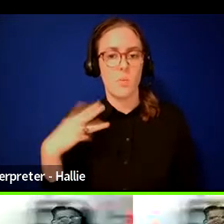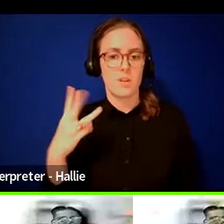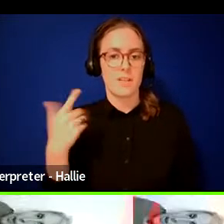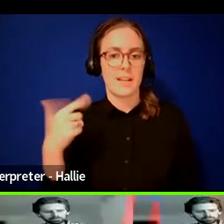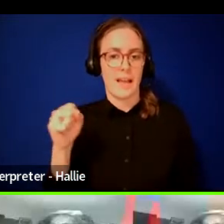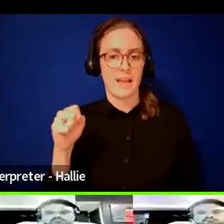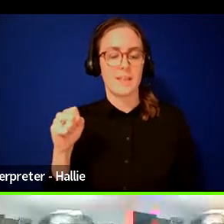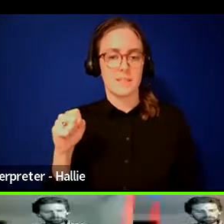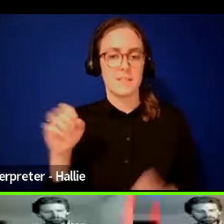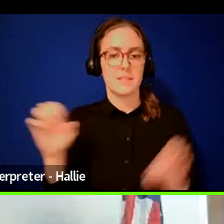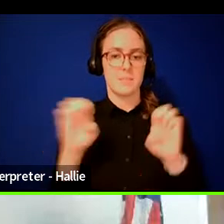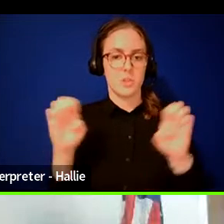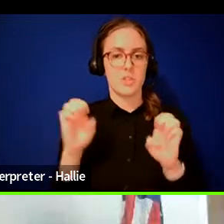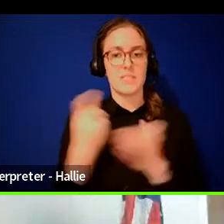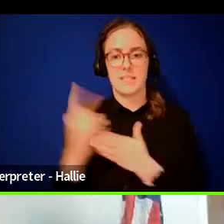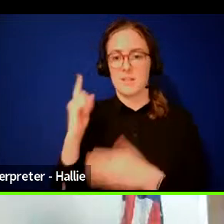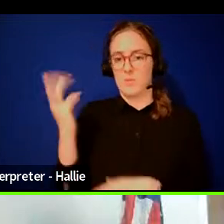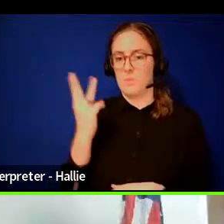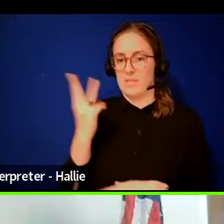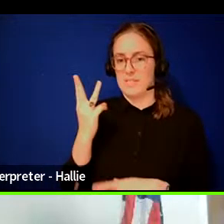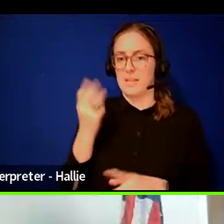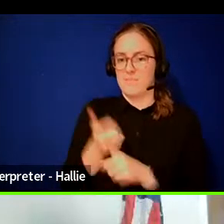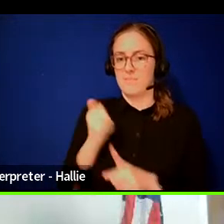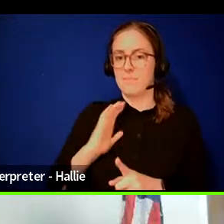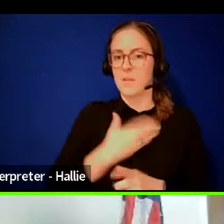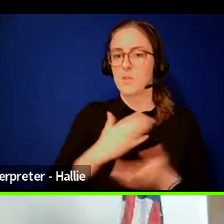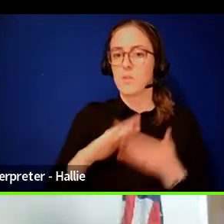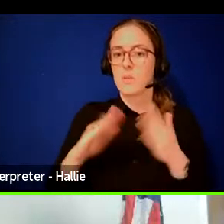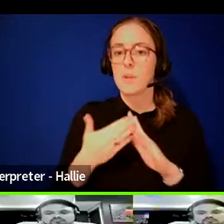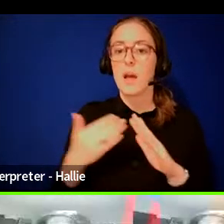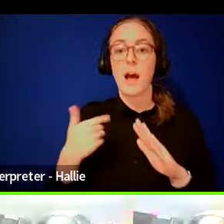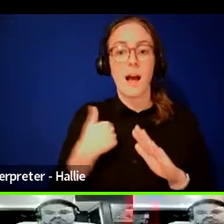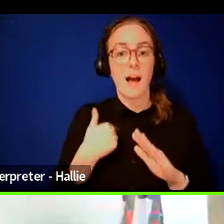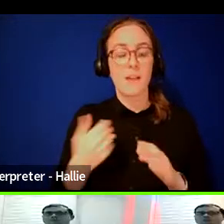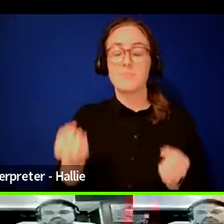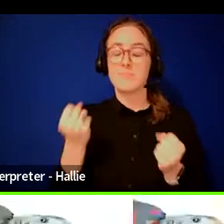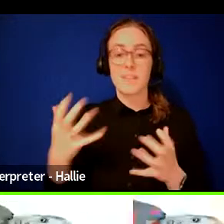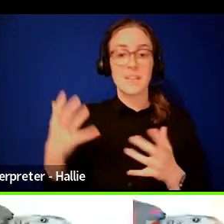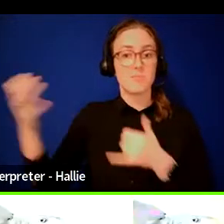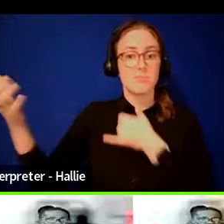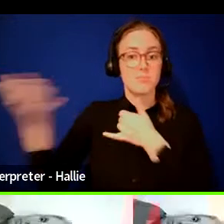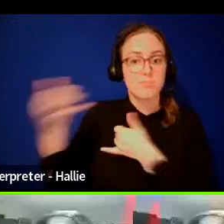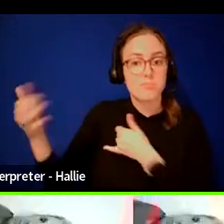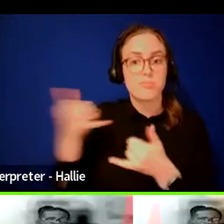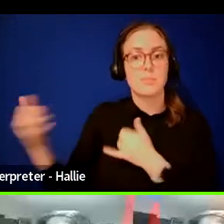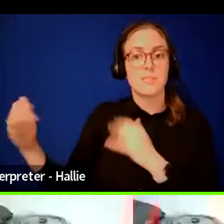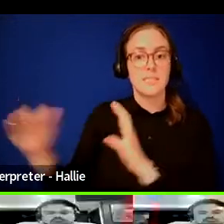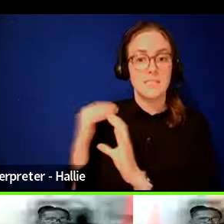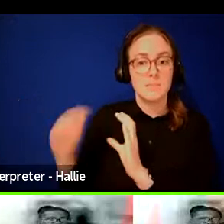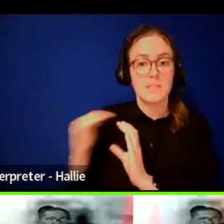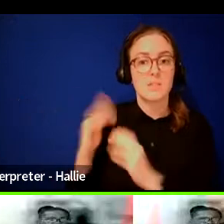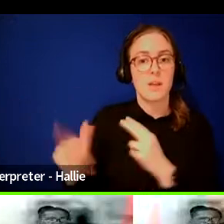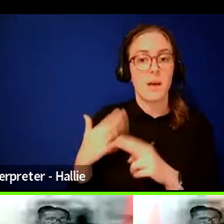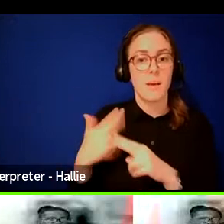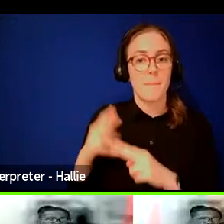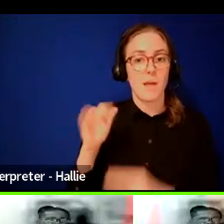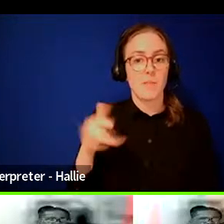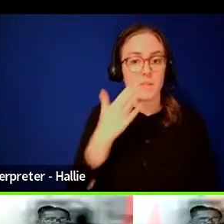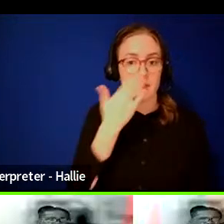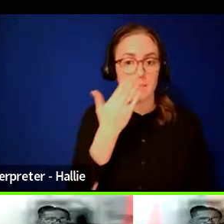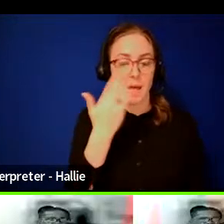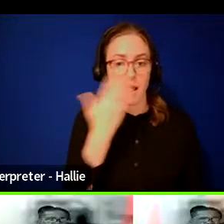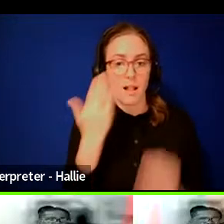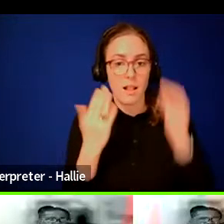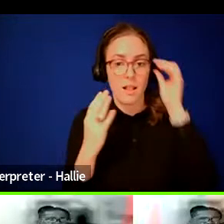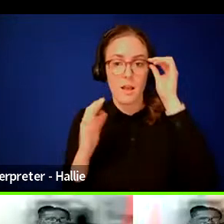our community last Wednesday. And I received an inordinate amount of calls and emails about the smell of